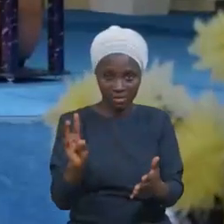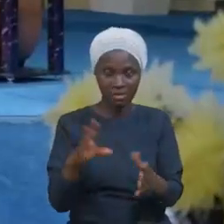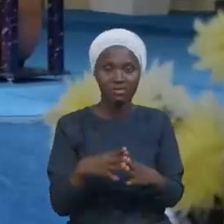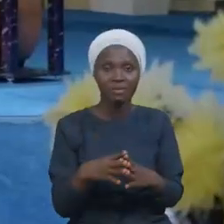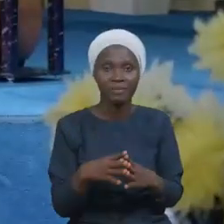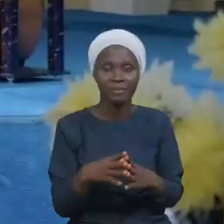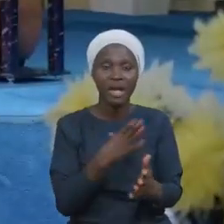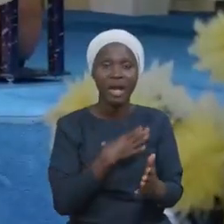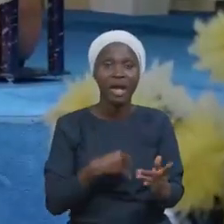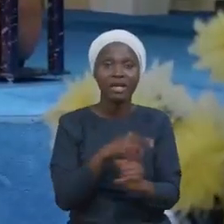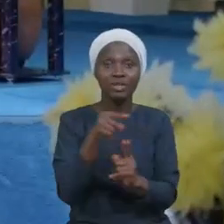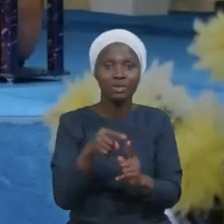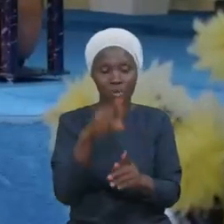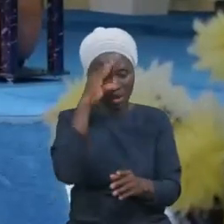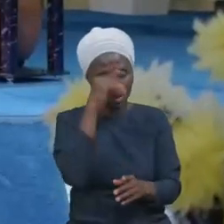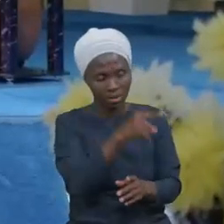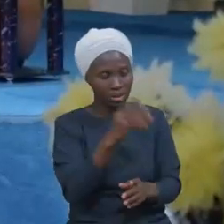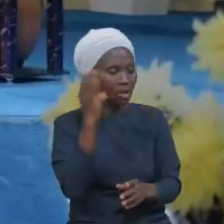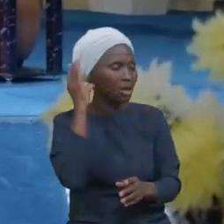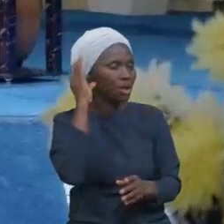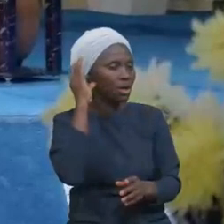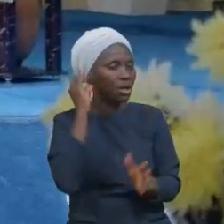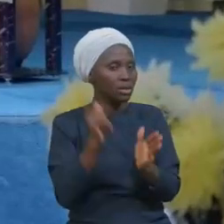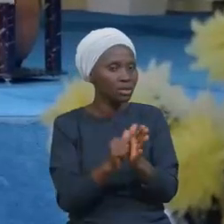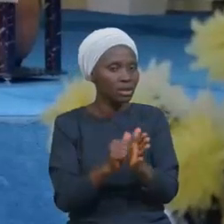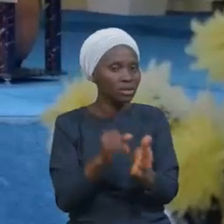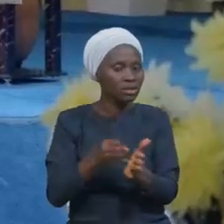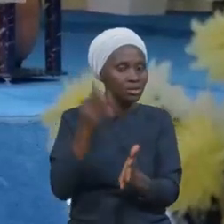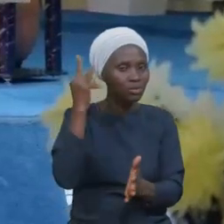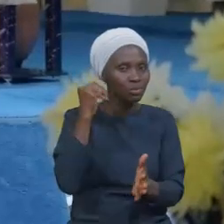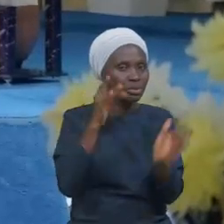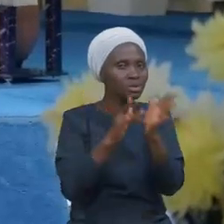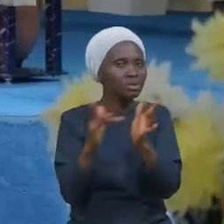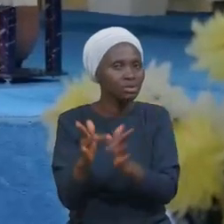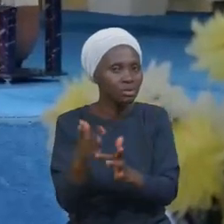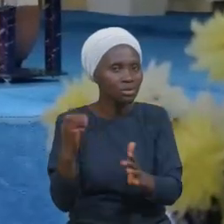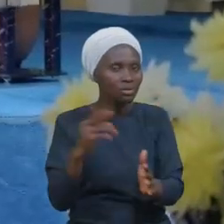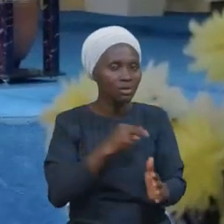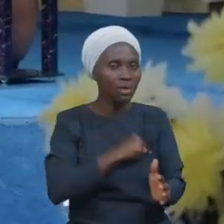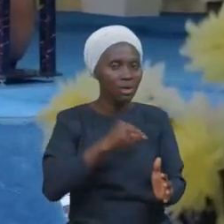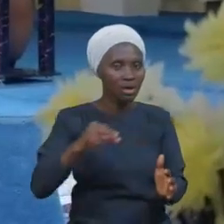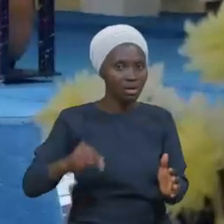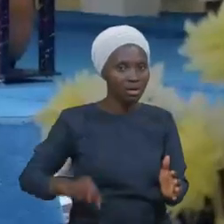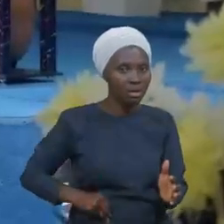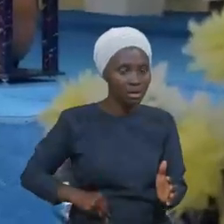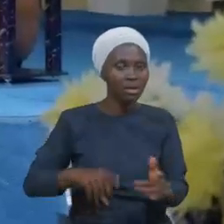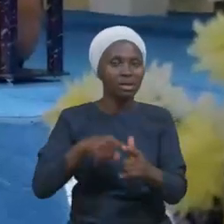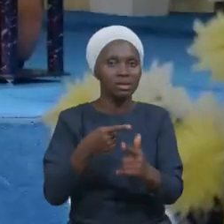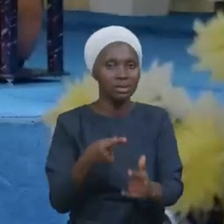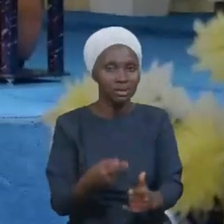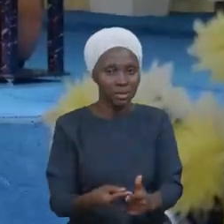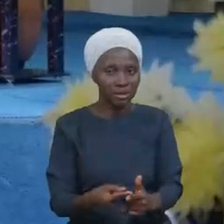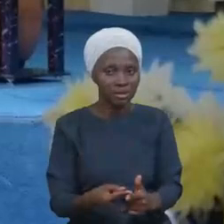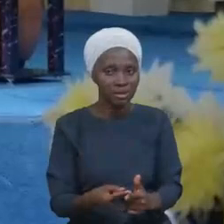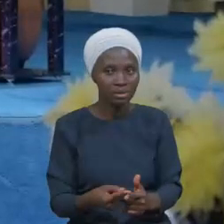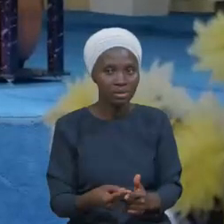verse 47, and when he heard that it was Jesus of Nazareth, then we're